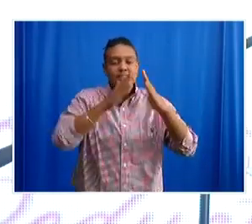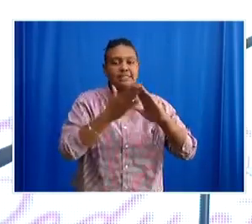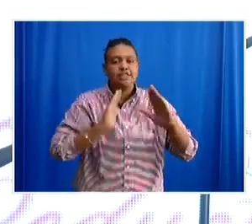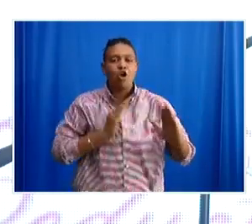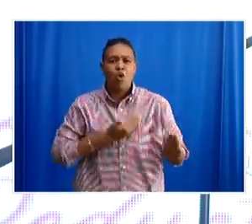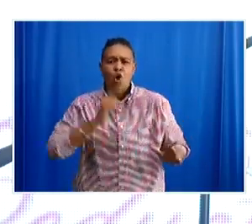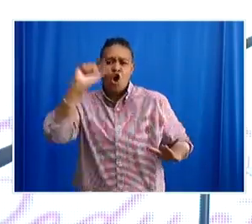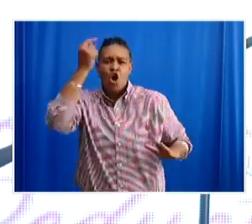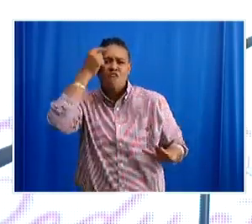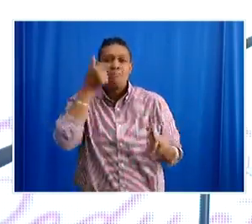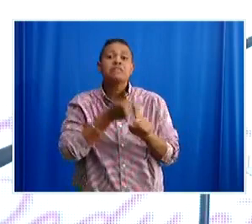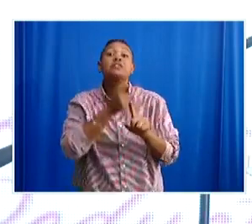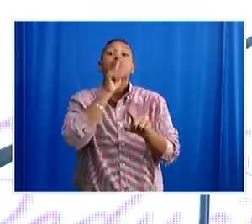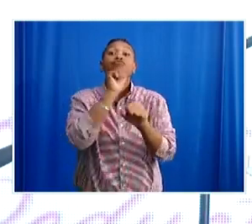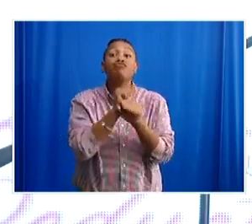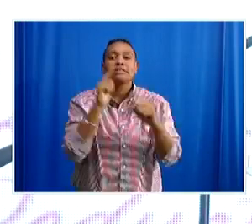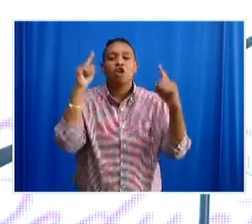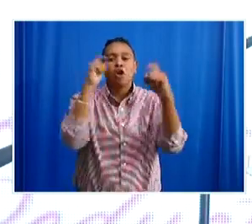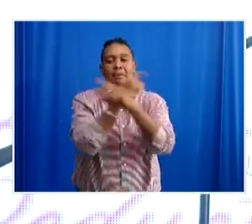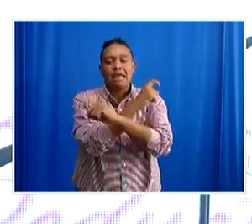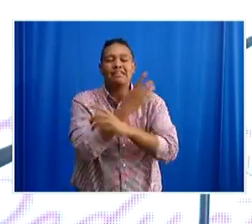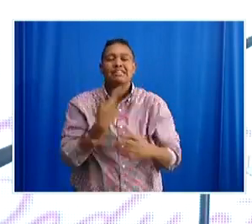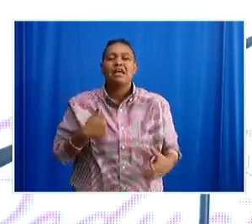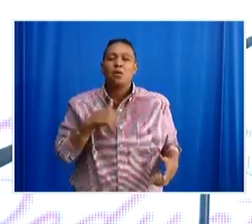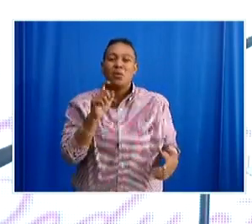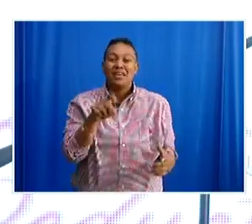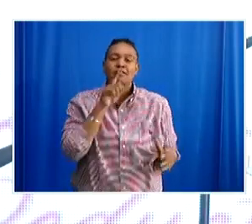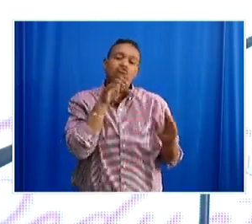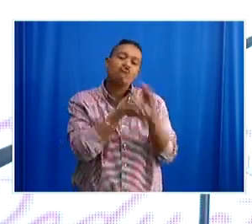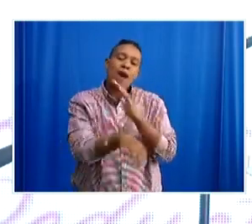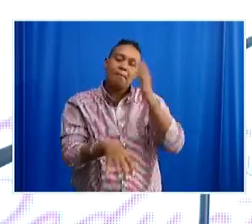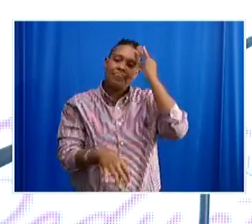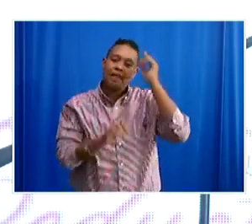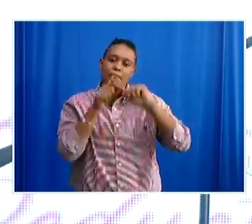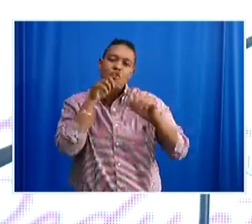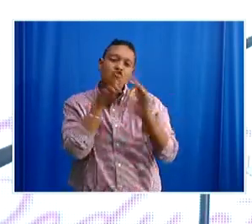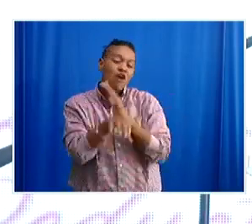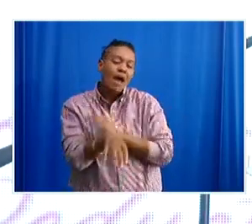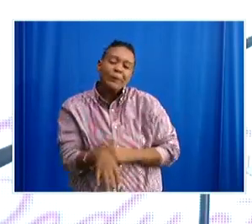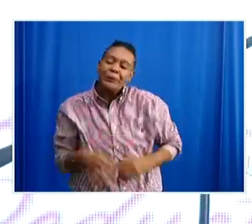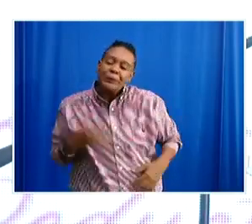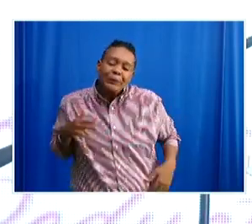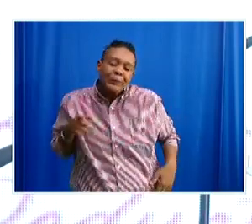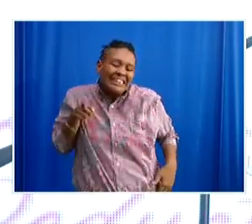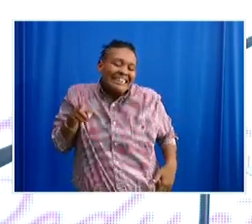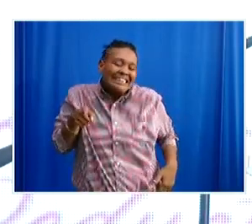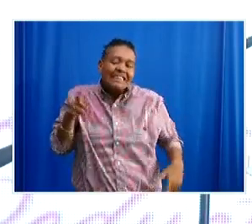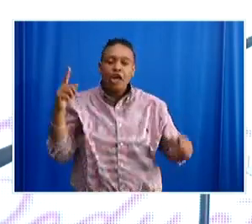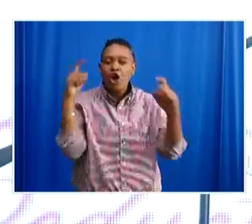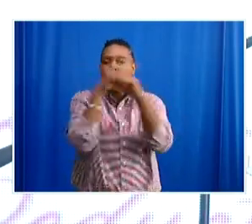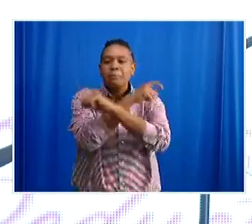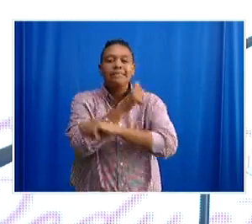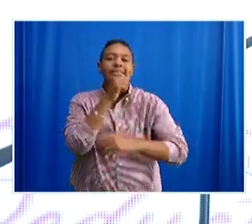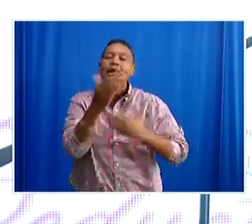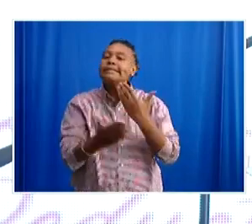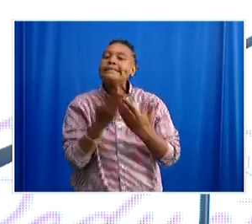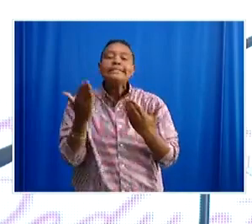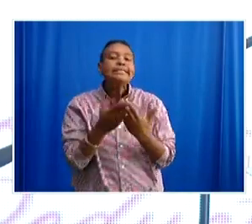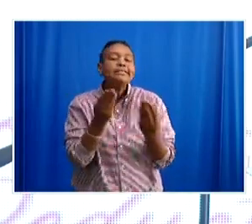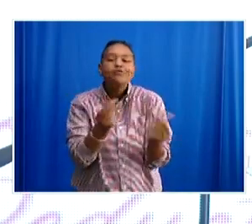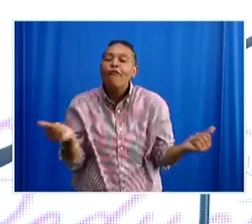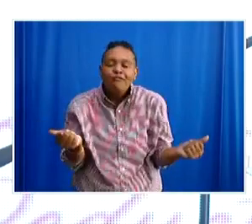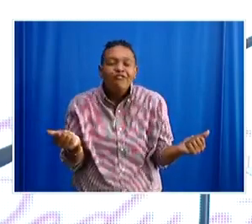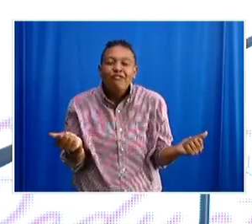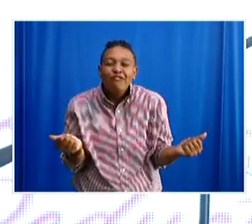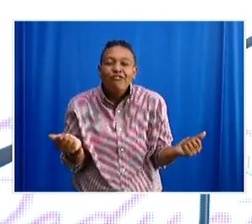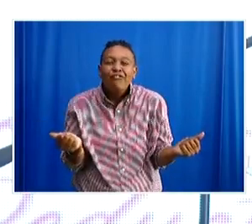governments. And indeed, they are complex. I mean, just take crime, for example, quite complex. Not easy to resolve. So